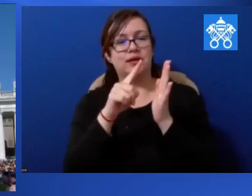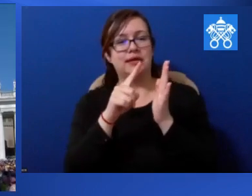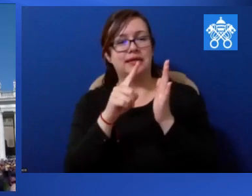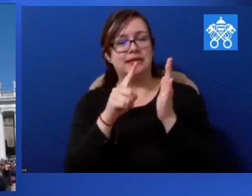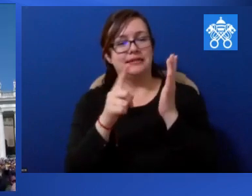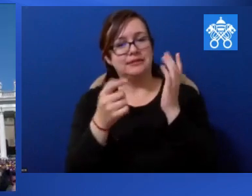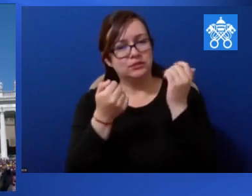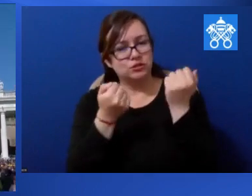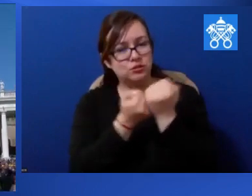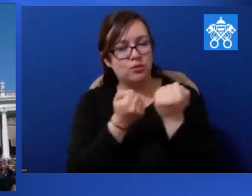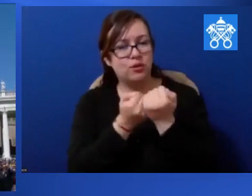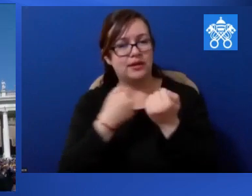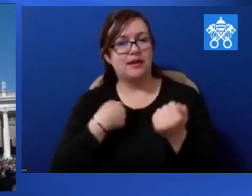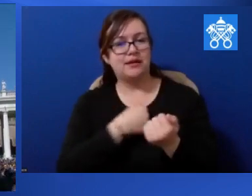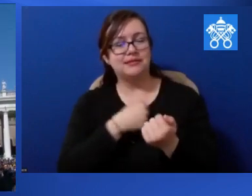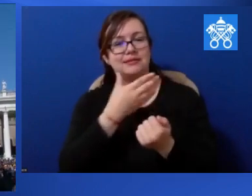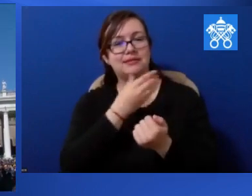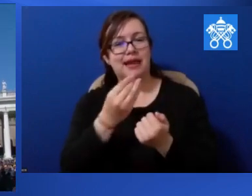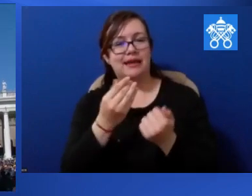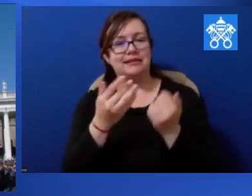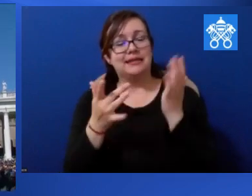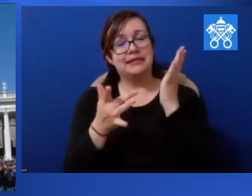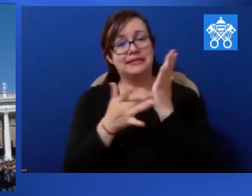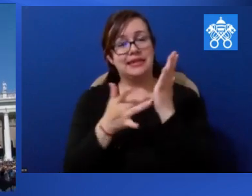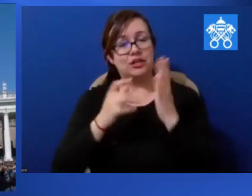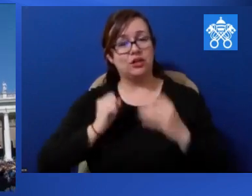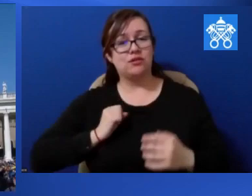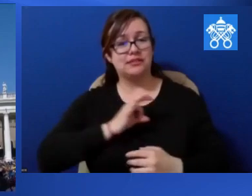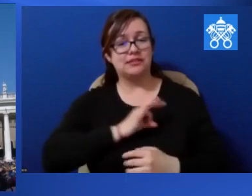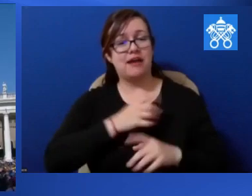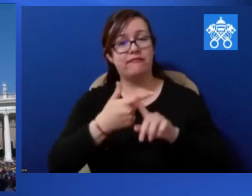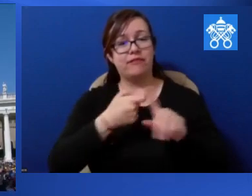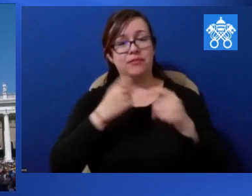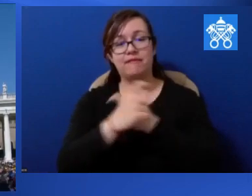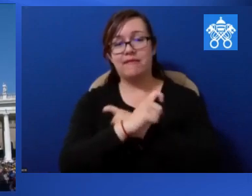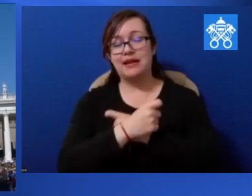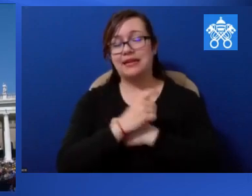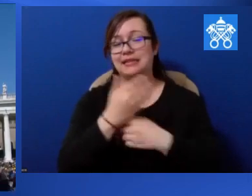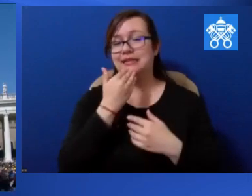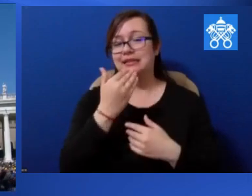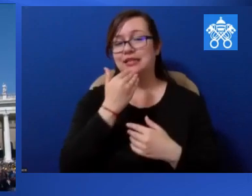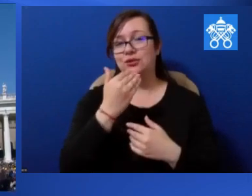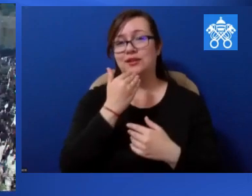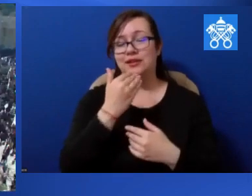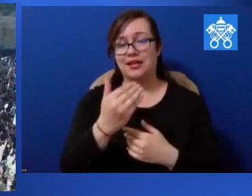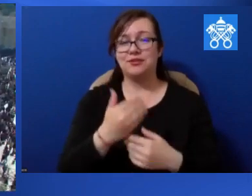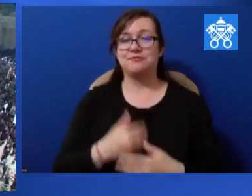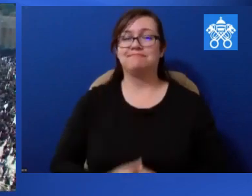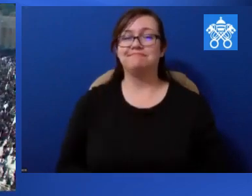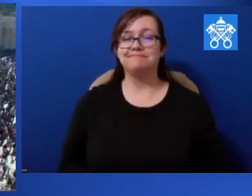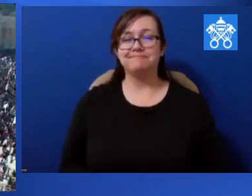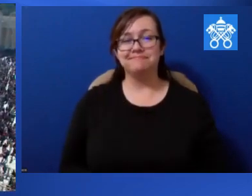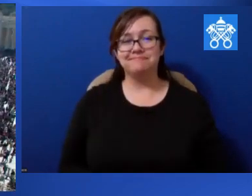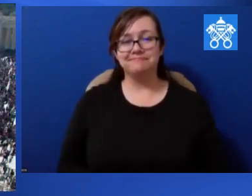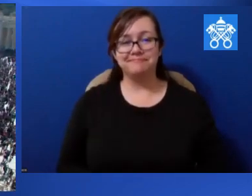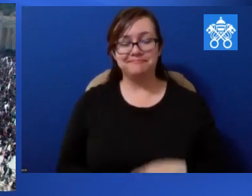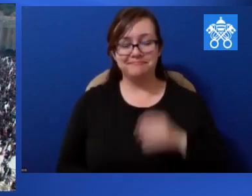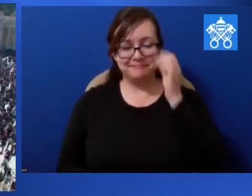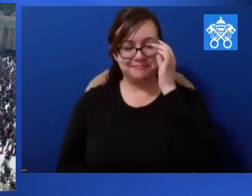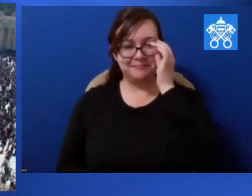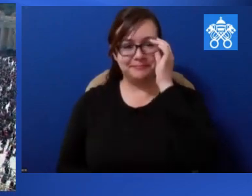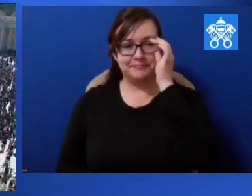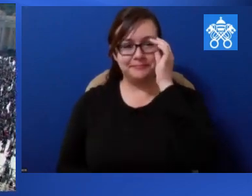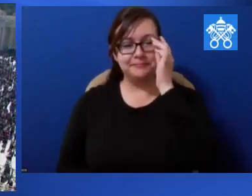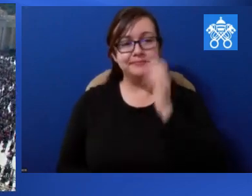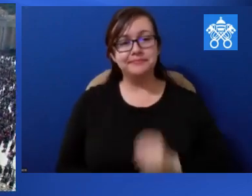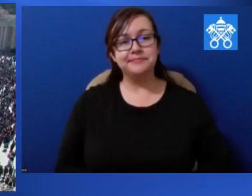who've brought this broadcast to you: Catholic TV, Catholic Faith Network, Shalom World Television Networks, Salt